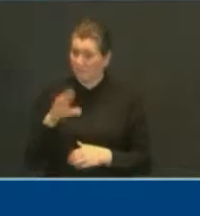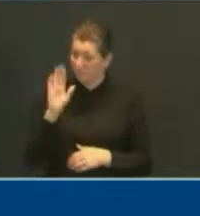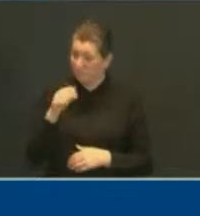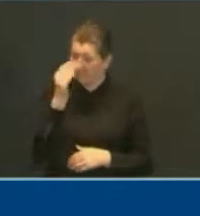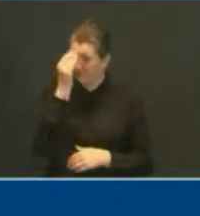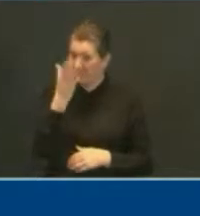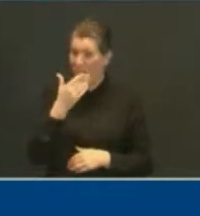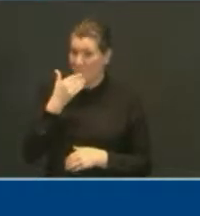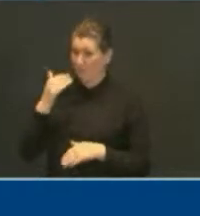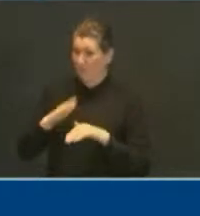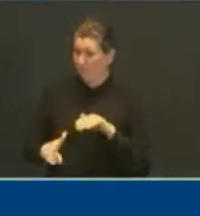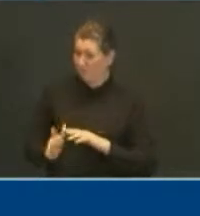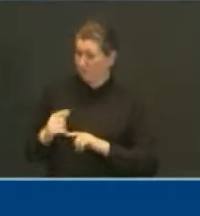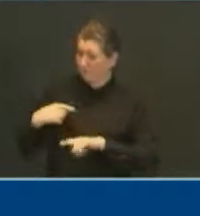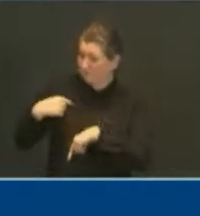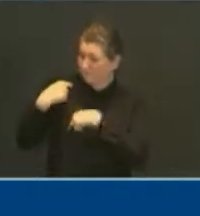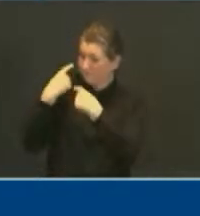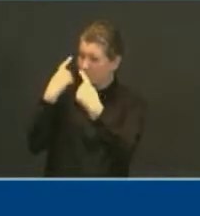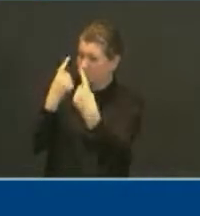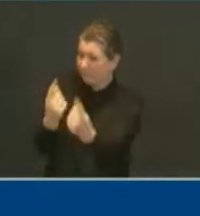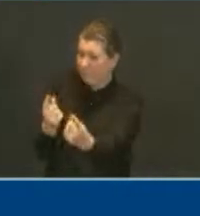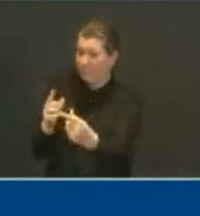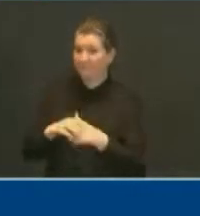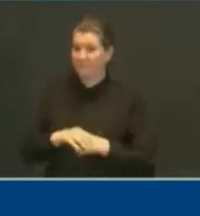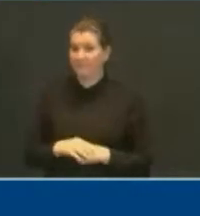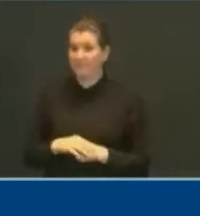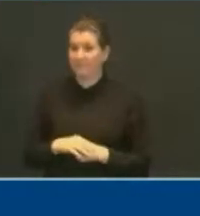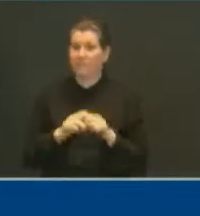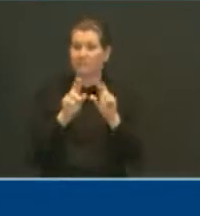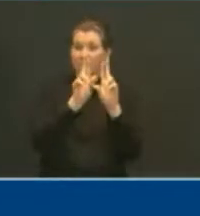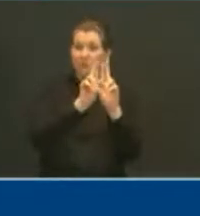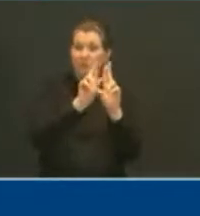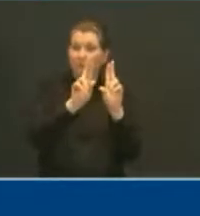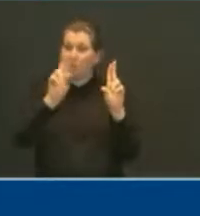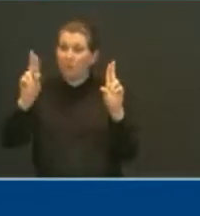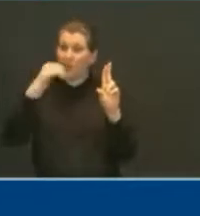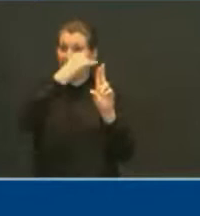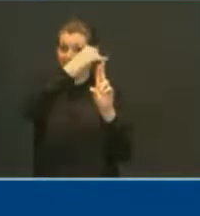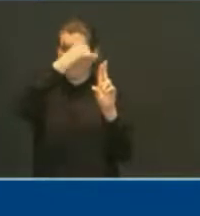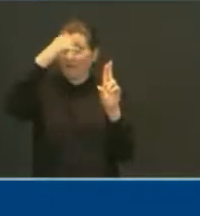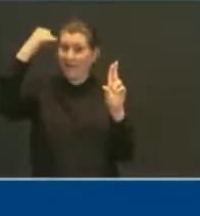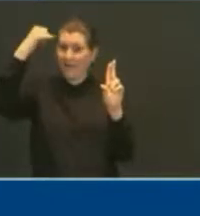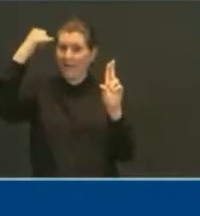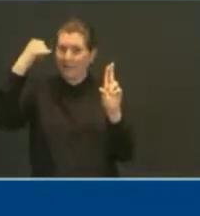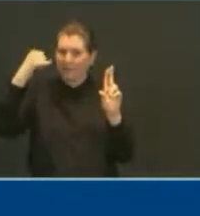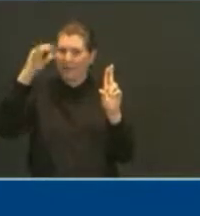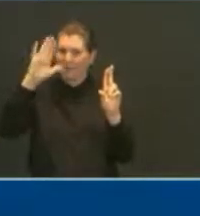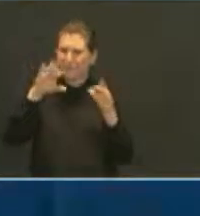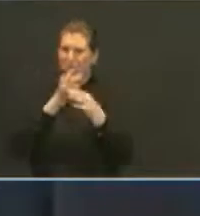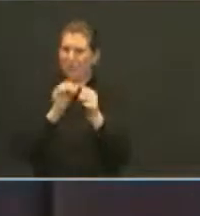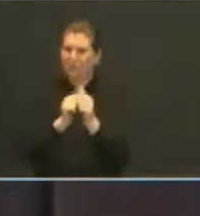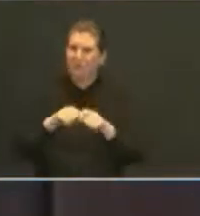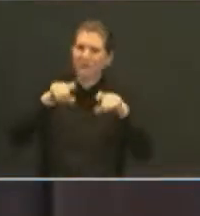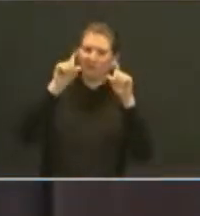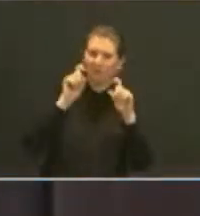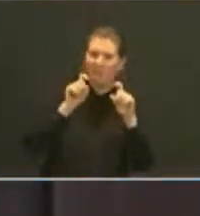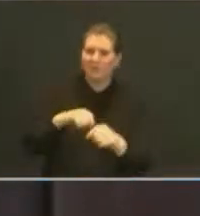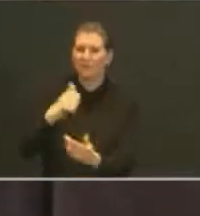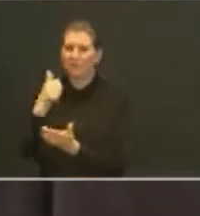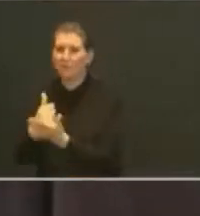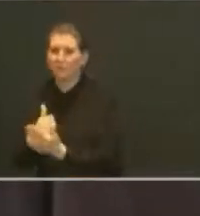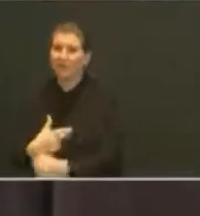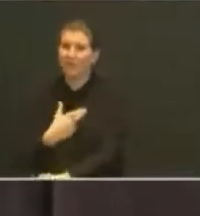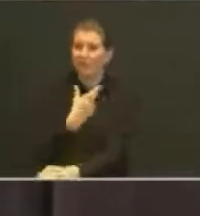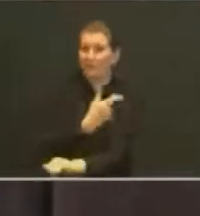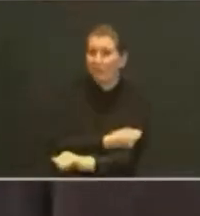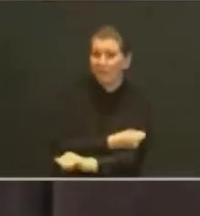has been in months. So testing, treatment, and vaccination, it's our comprehensive package.